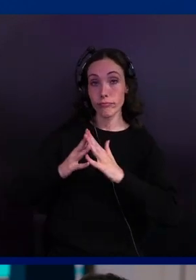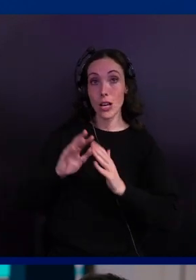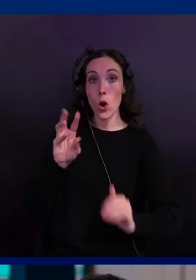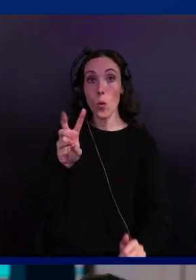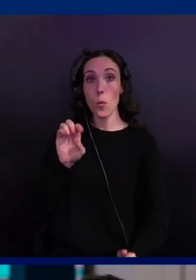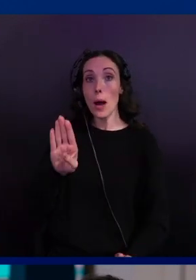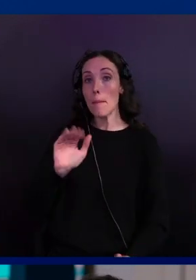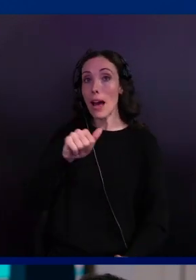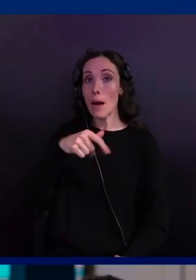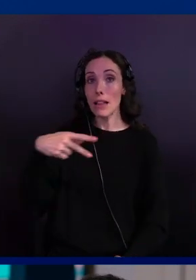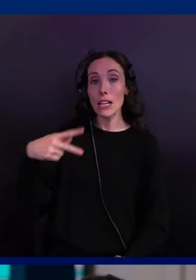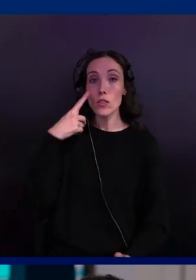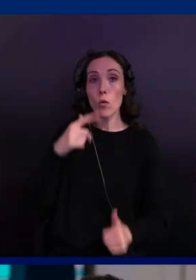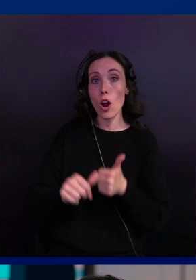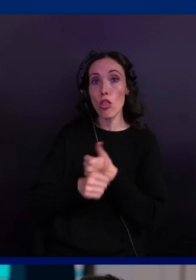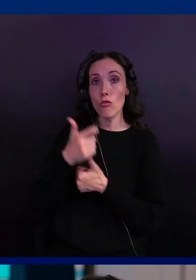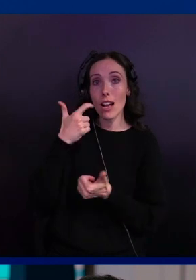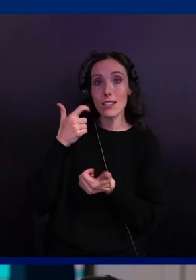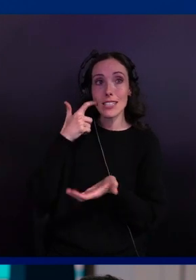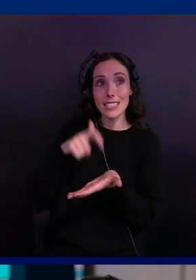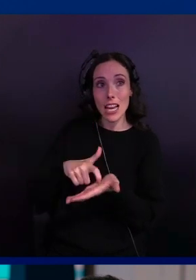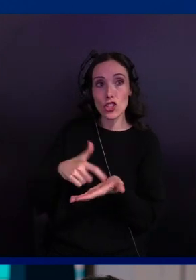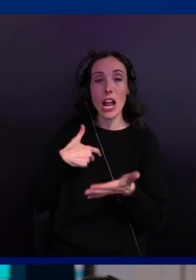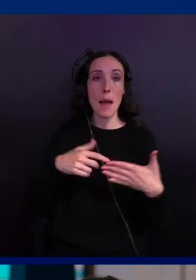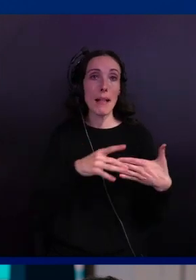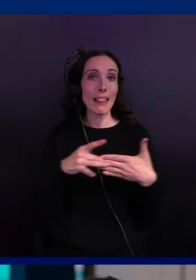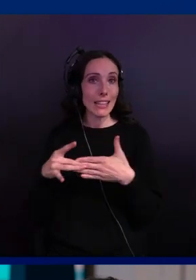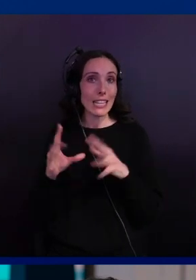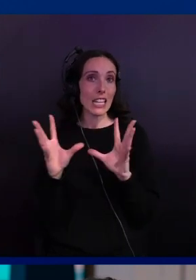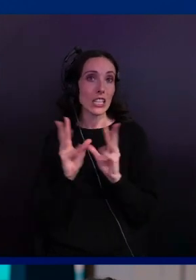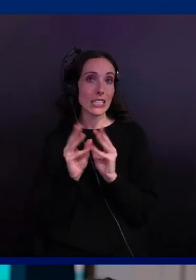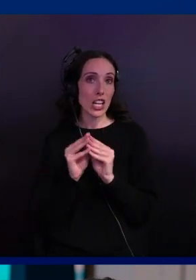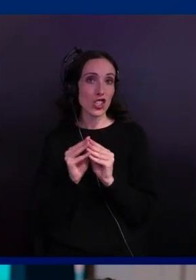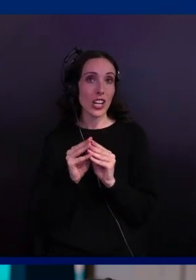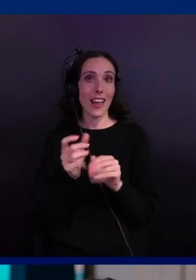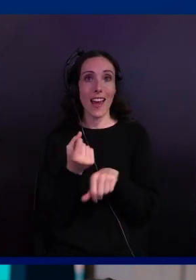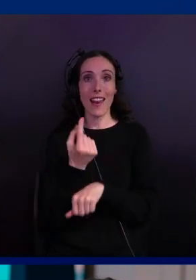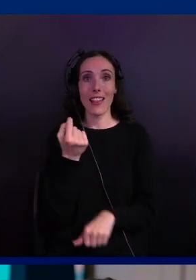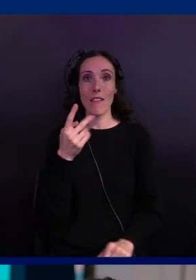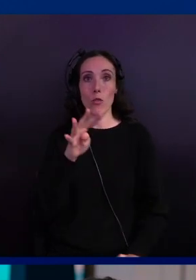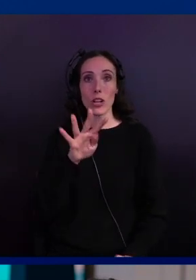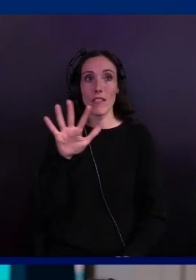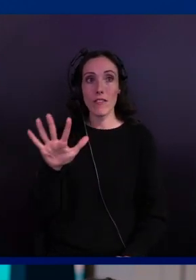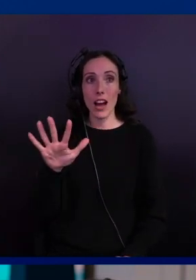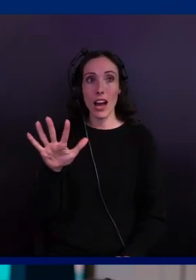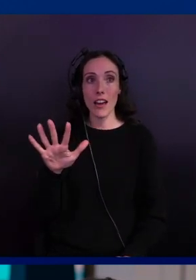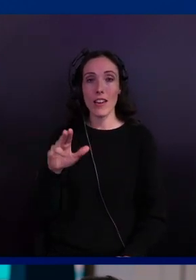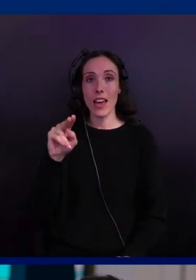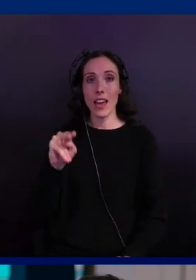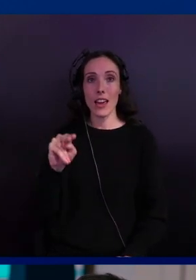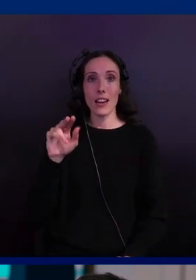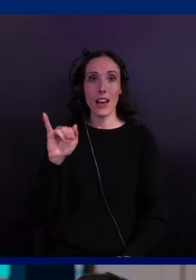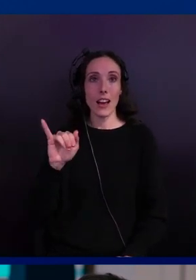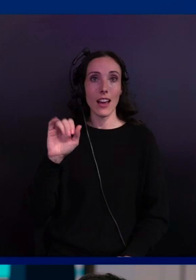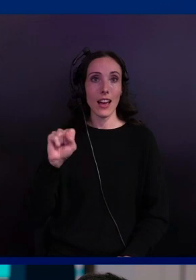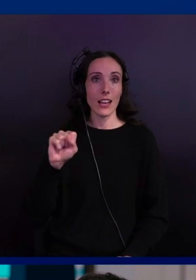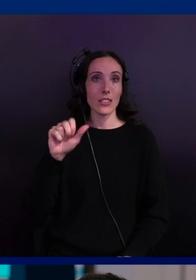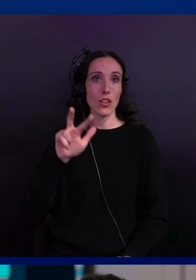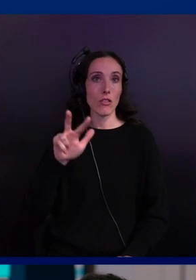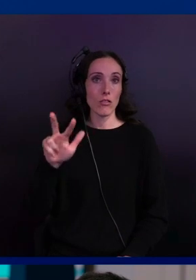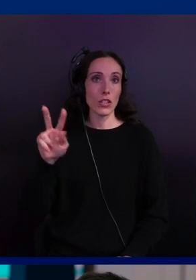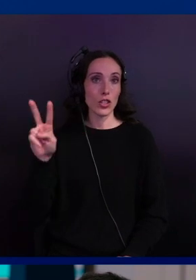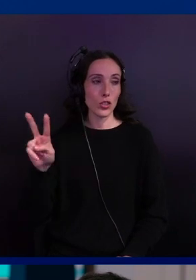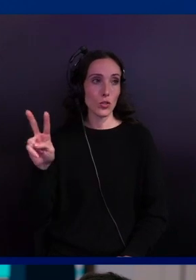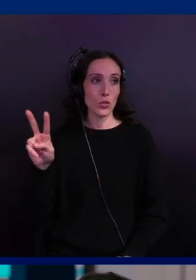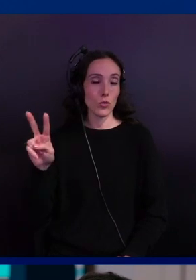threat detection, I'm leading a chat talk session tomorrow at 11:45. That is NIS 332. Now today, other thing